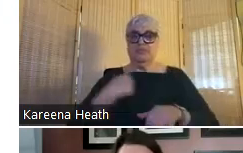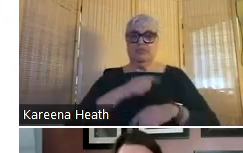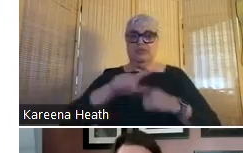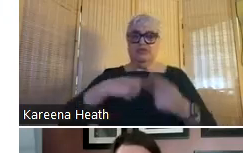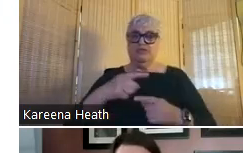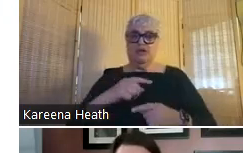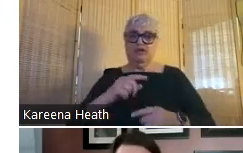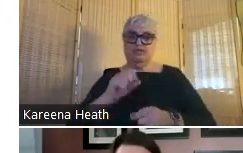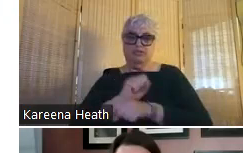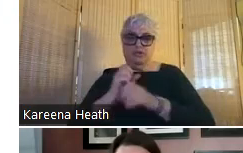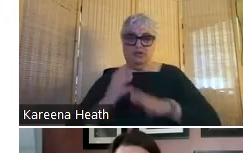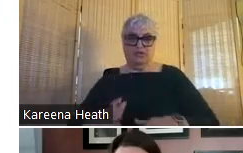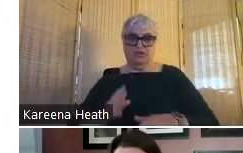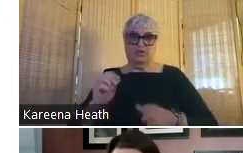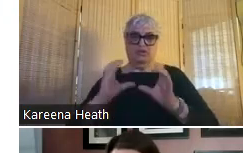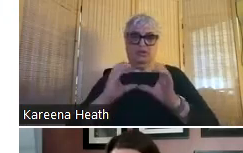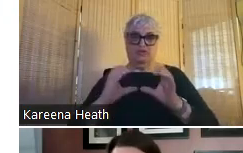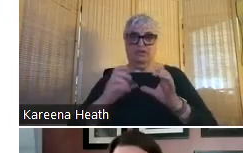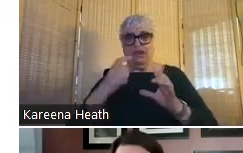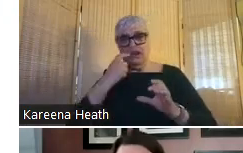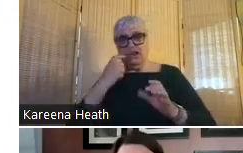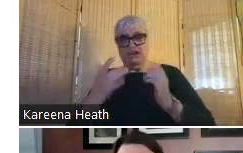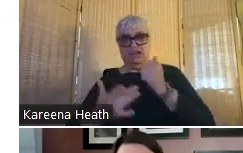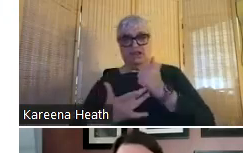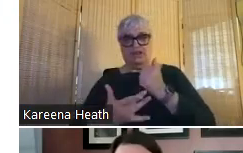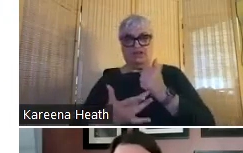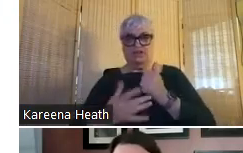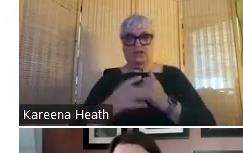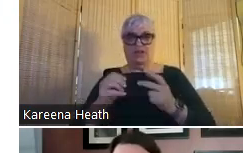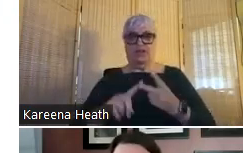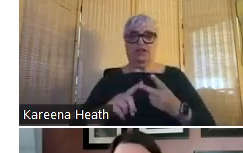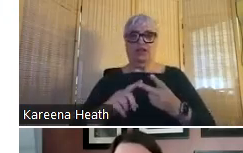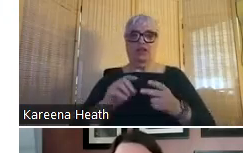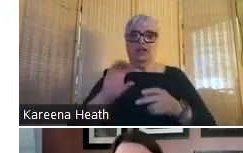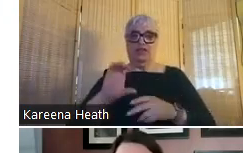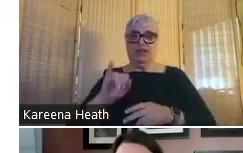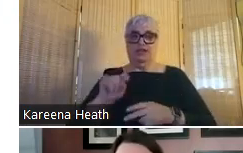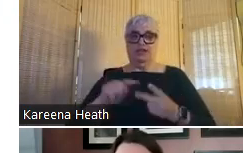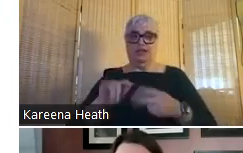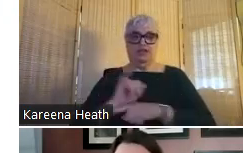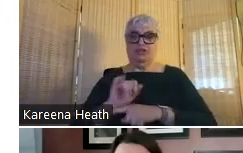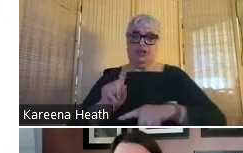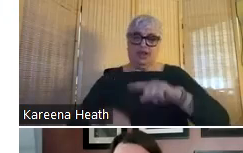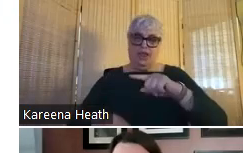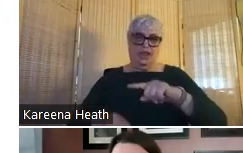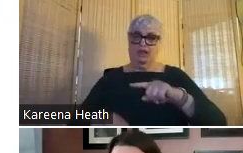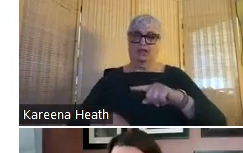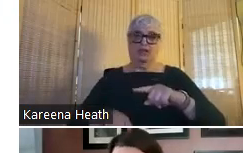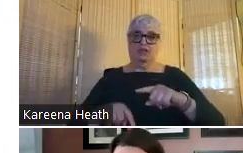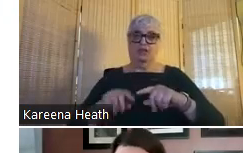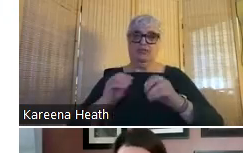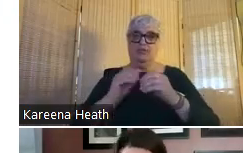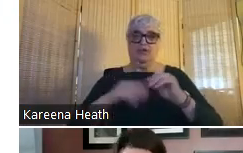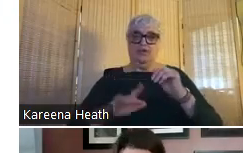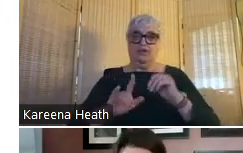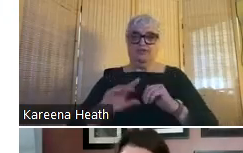personnel, certified addiction technicians, and counselor in training or interns are not able to be more than 25%